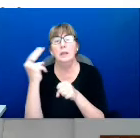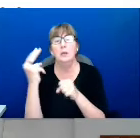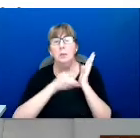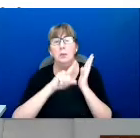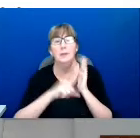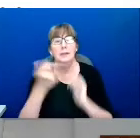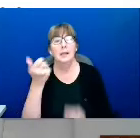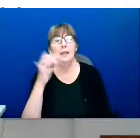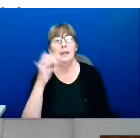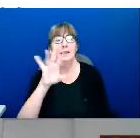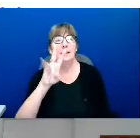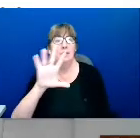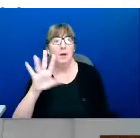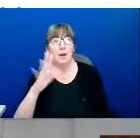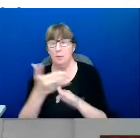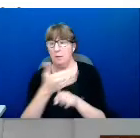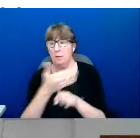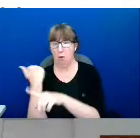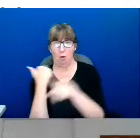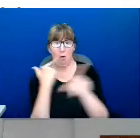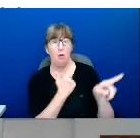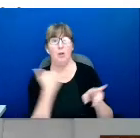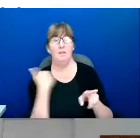us were teaching,